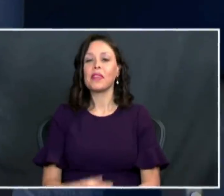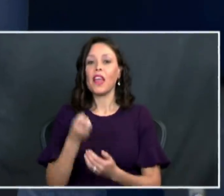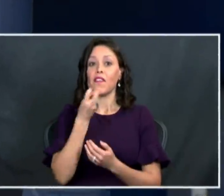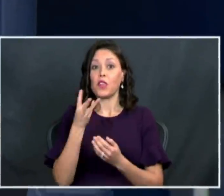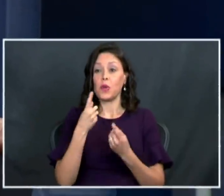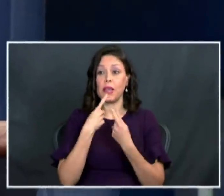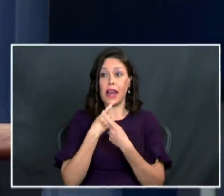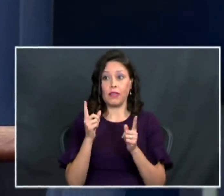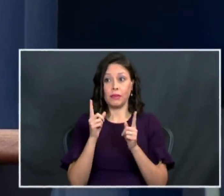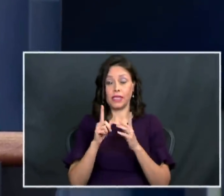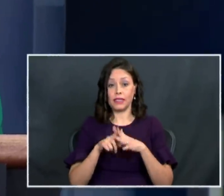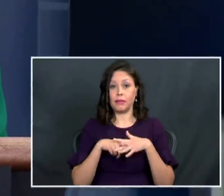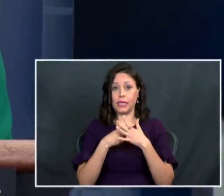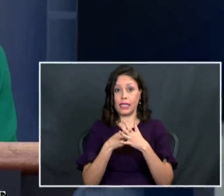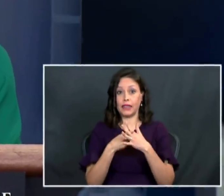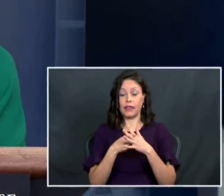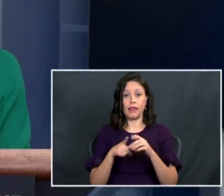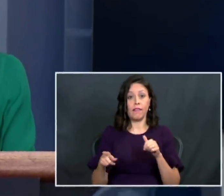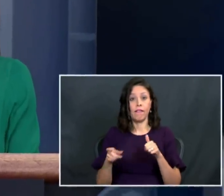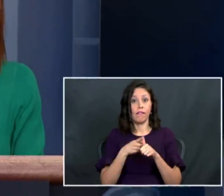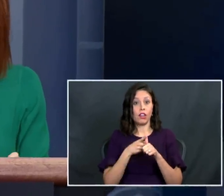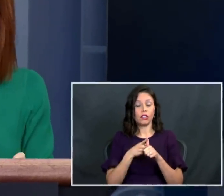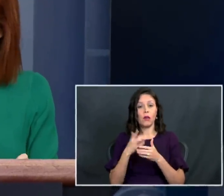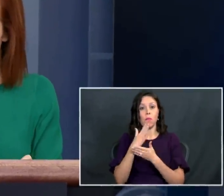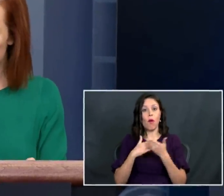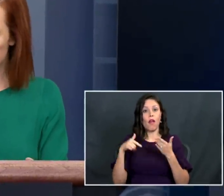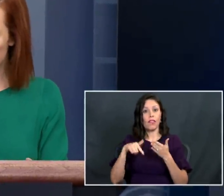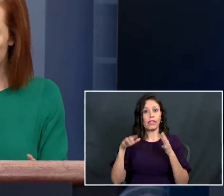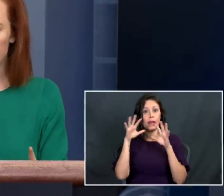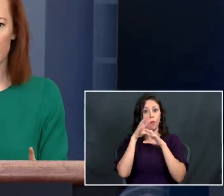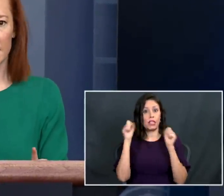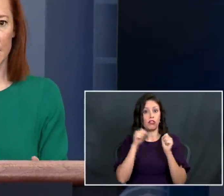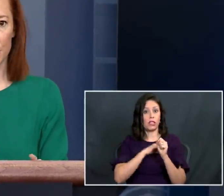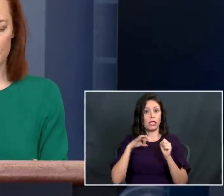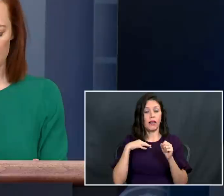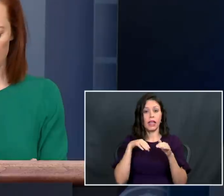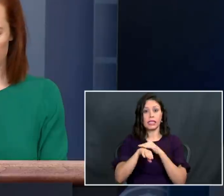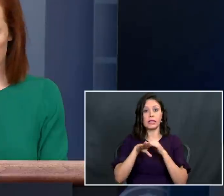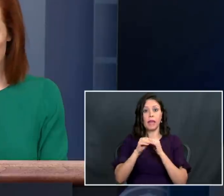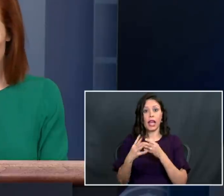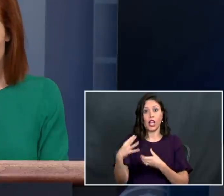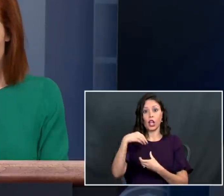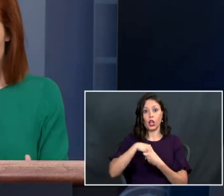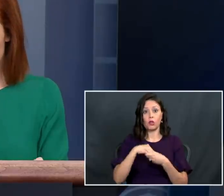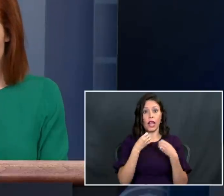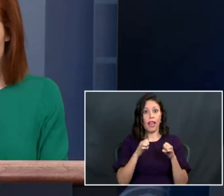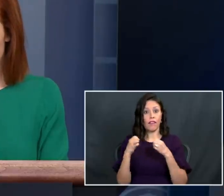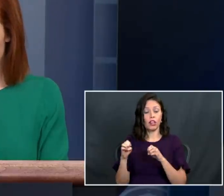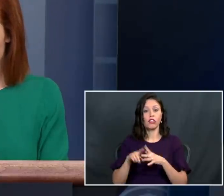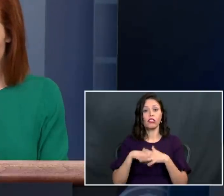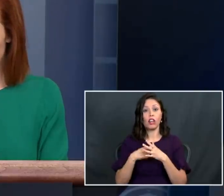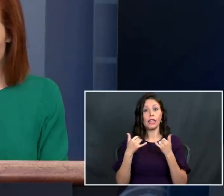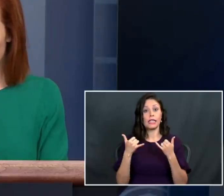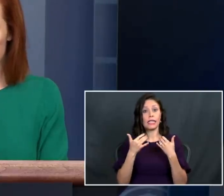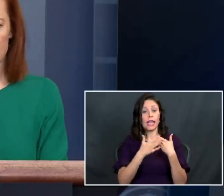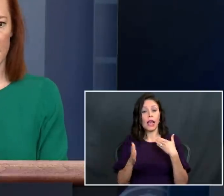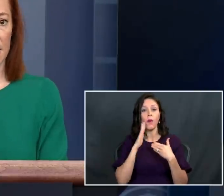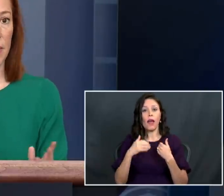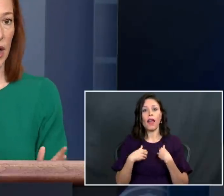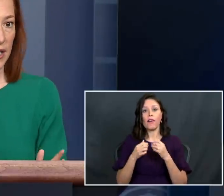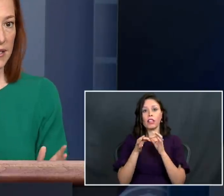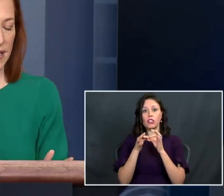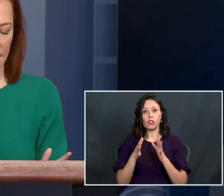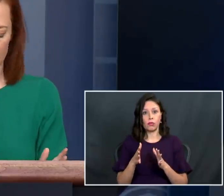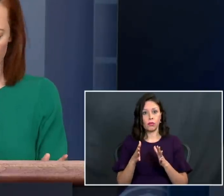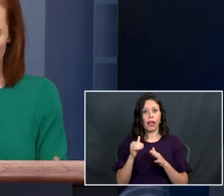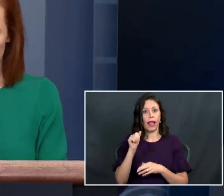The addition of a sign language interpreter to the White House press briefings was hailed as groundbreaking. Starting today, we will have an ASL,